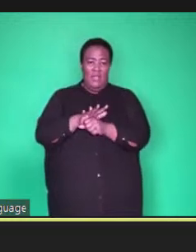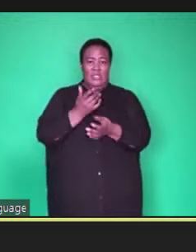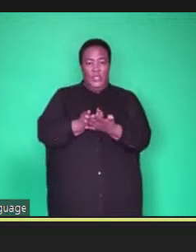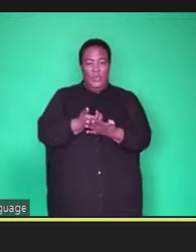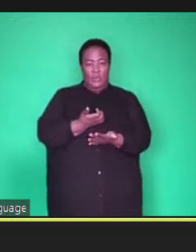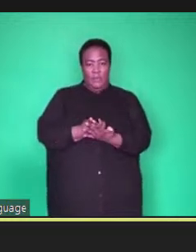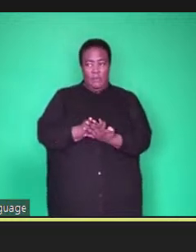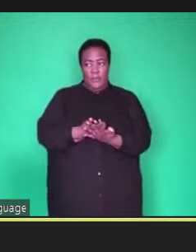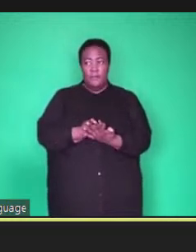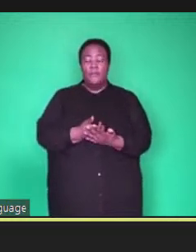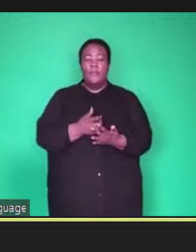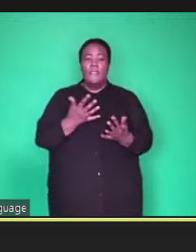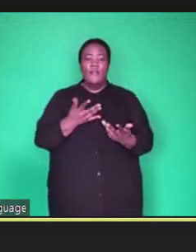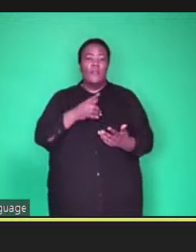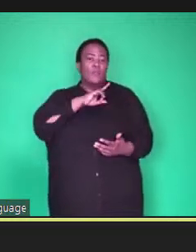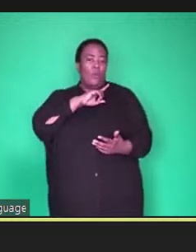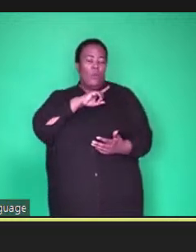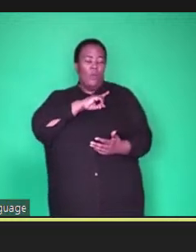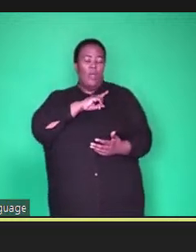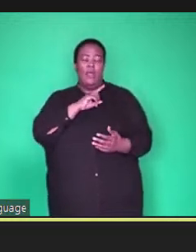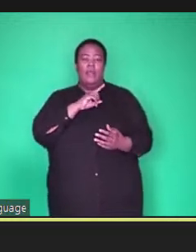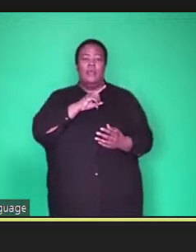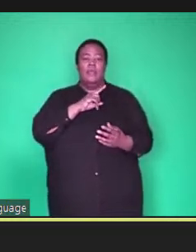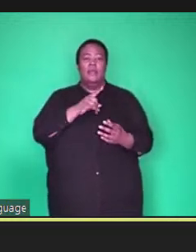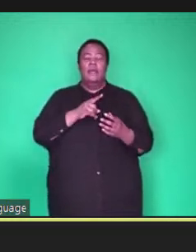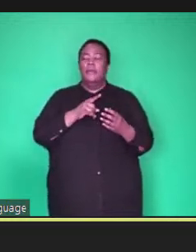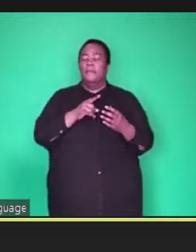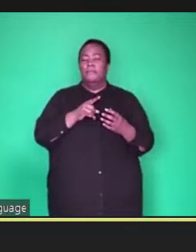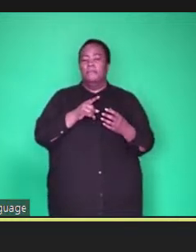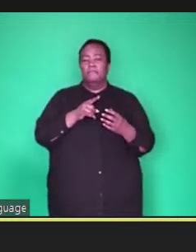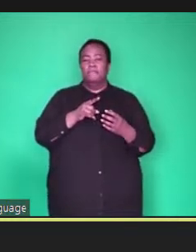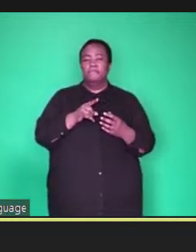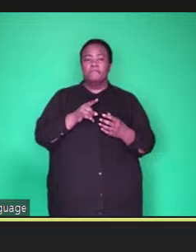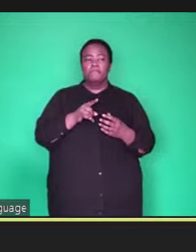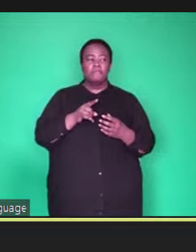risk distribution here, summarized into the